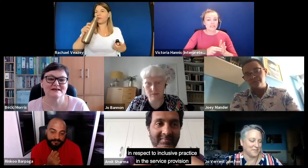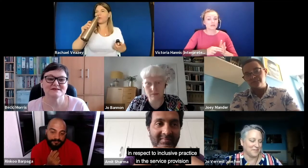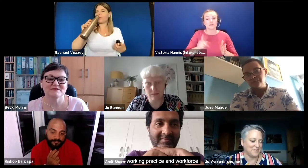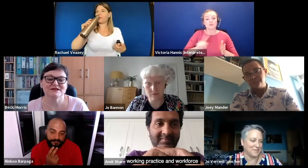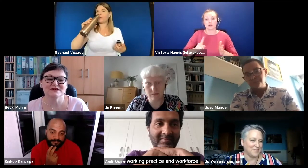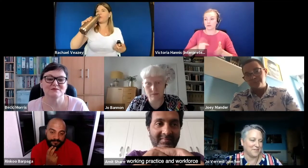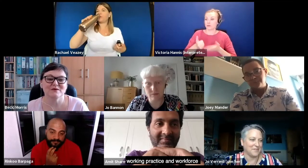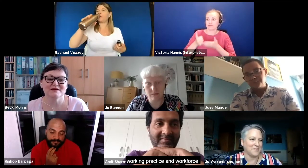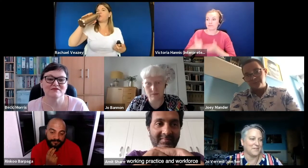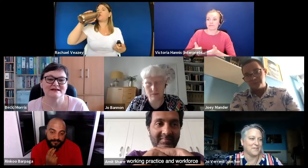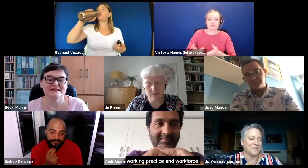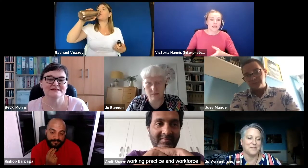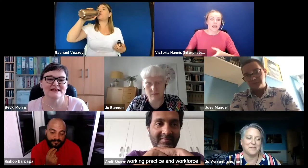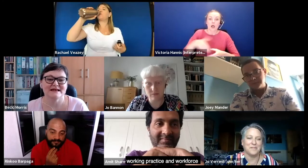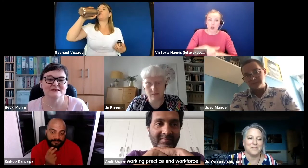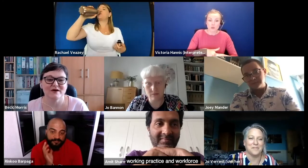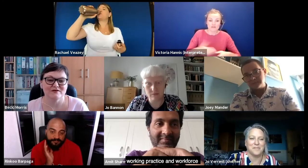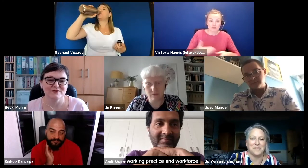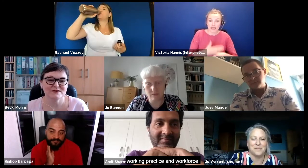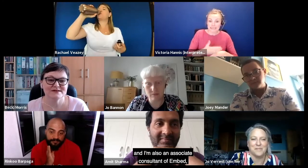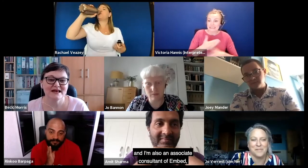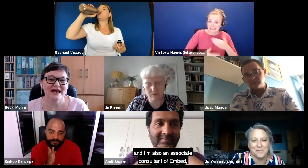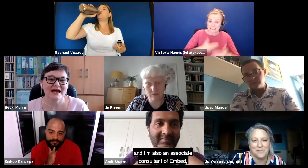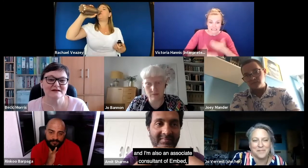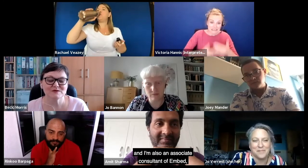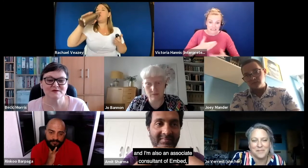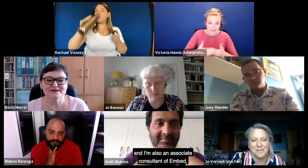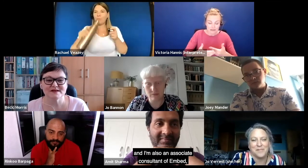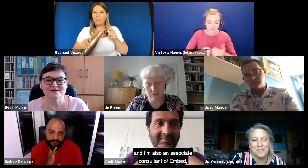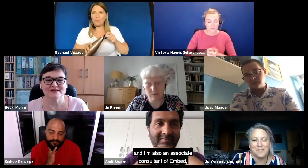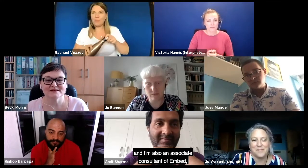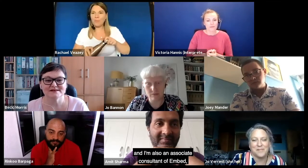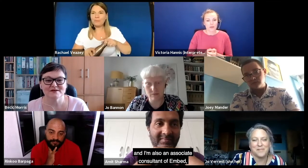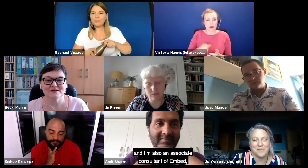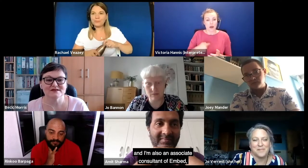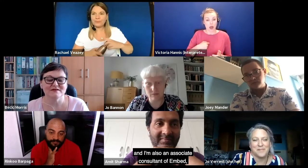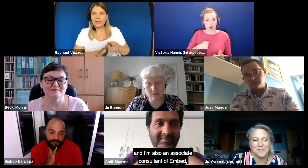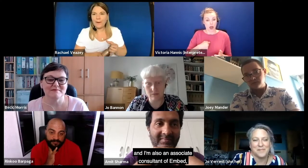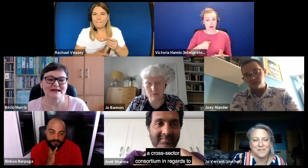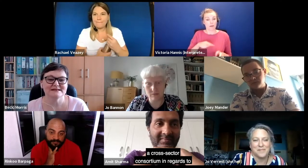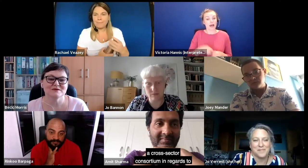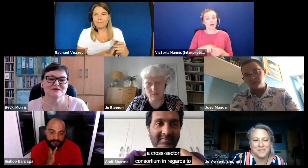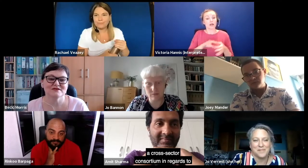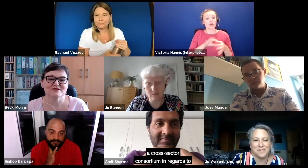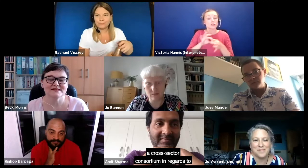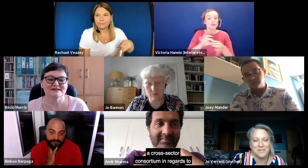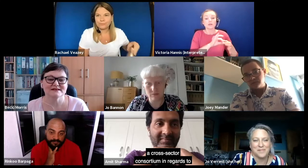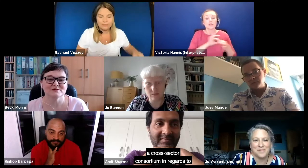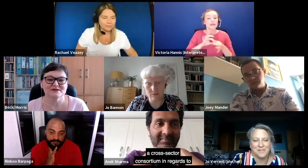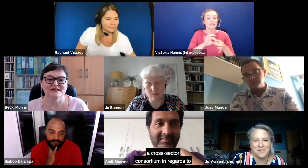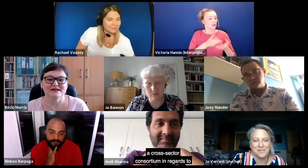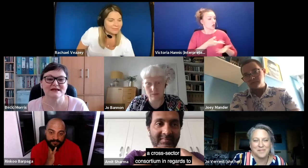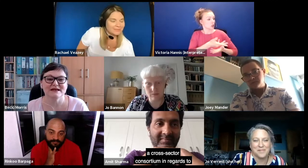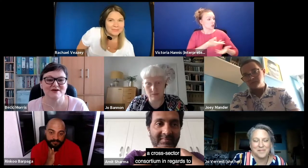in the service provision, working practice and workforce. And I'm also an associate consultant of Embed, which is a